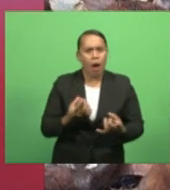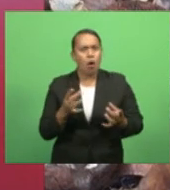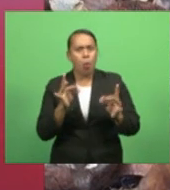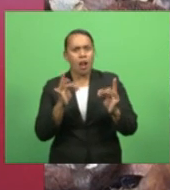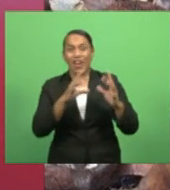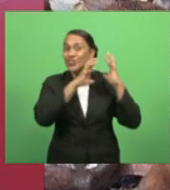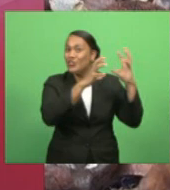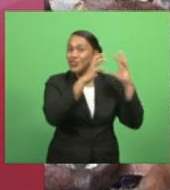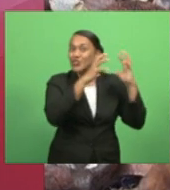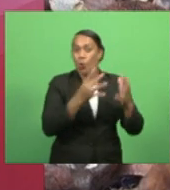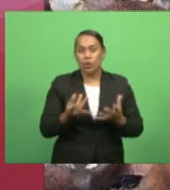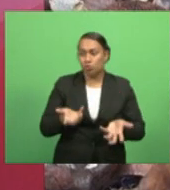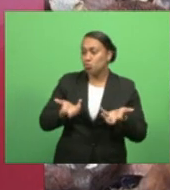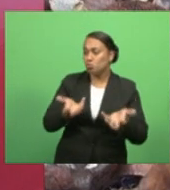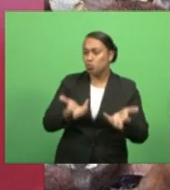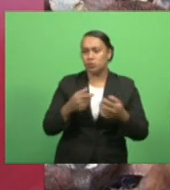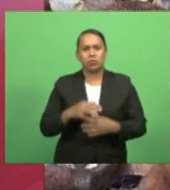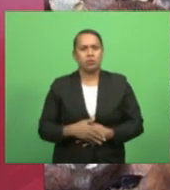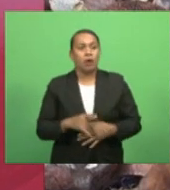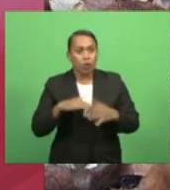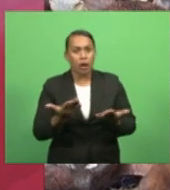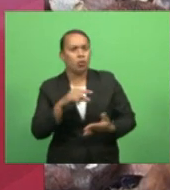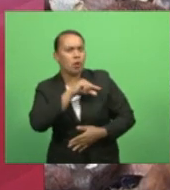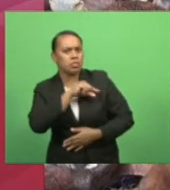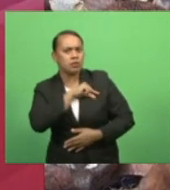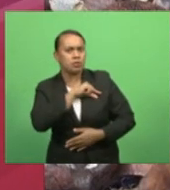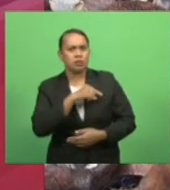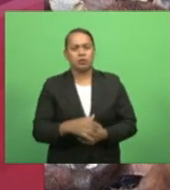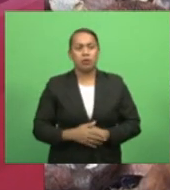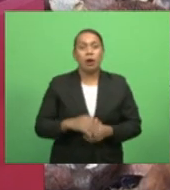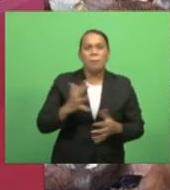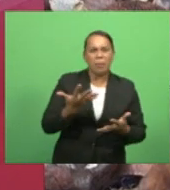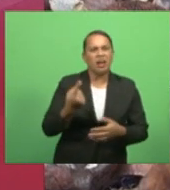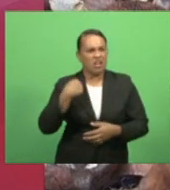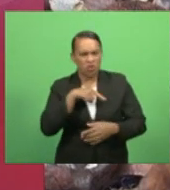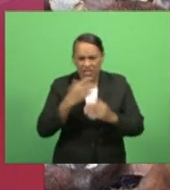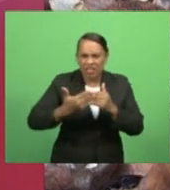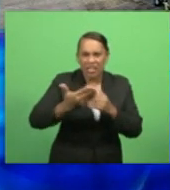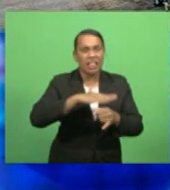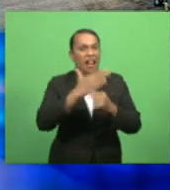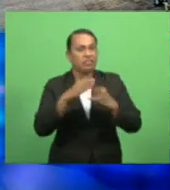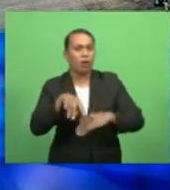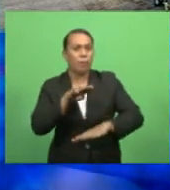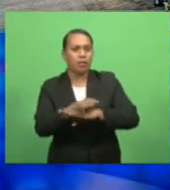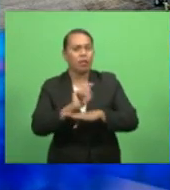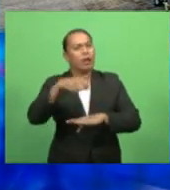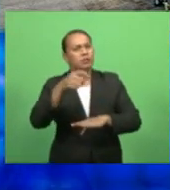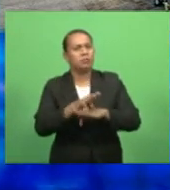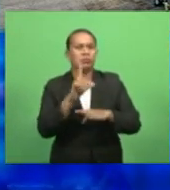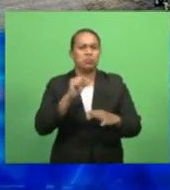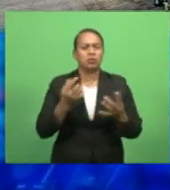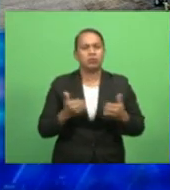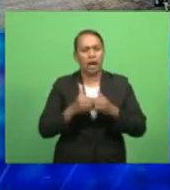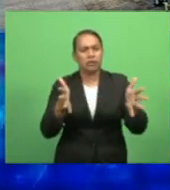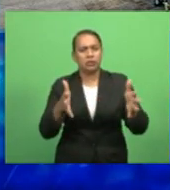at. We're looking at to be rolled out by end of this month or early next month. Fiji Airways has